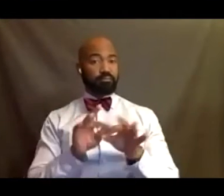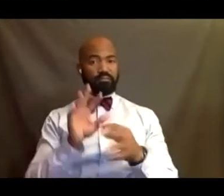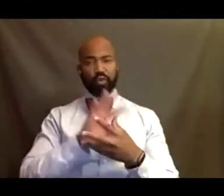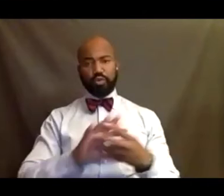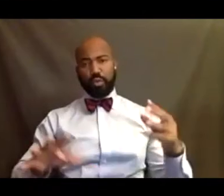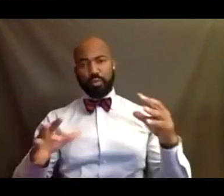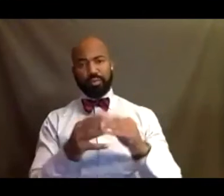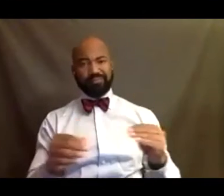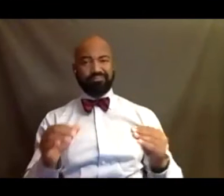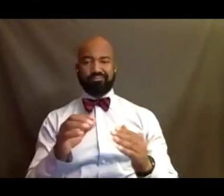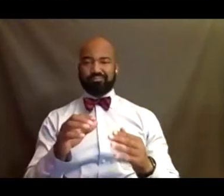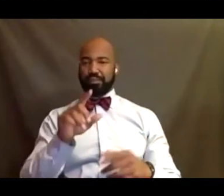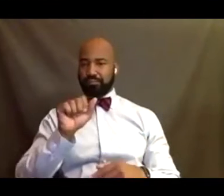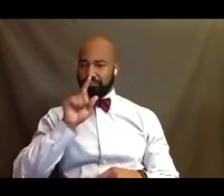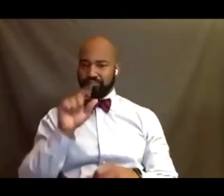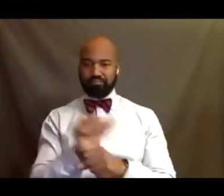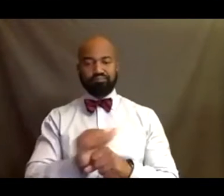like people telling their own stories.